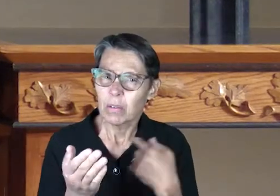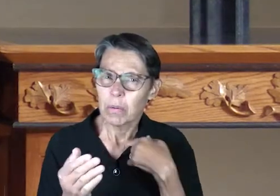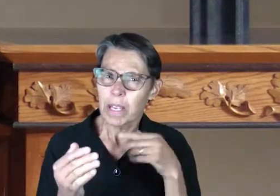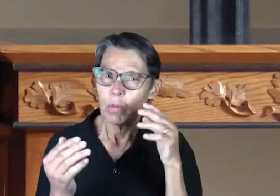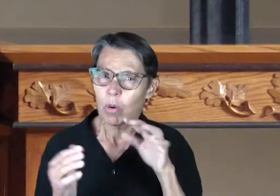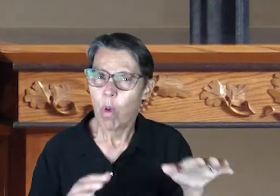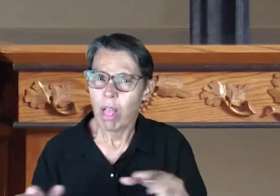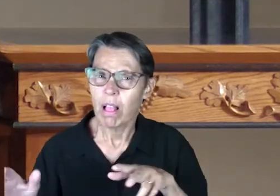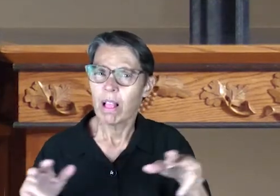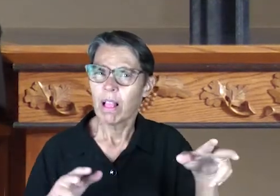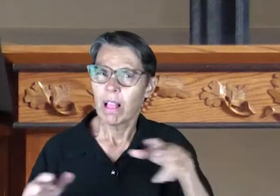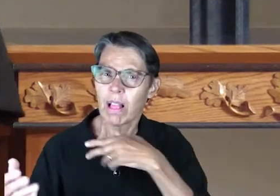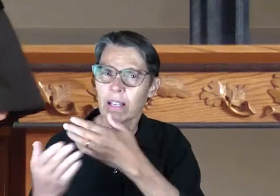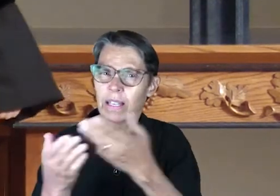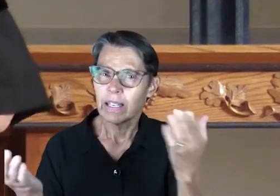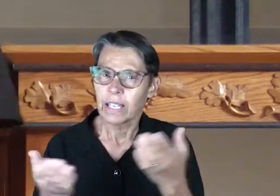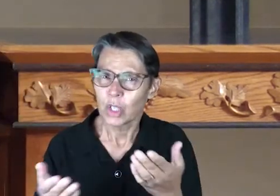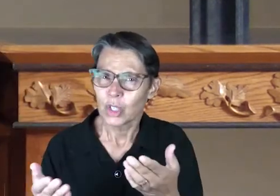on the road here?